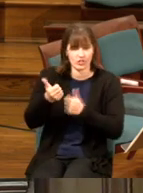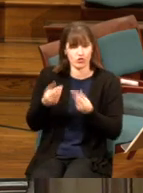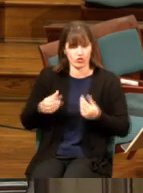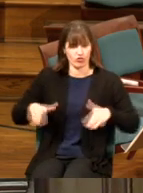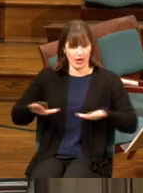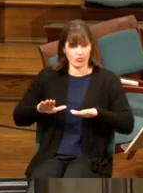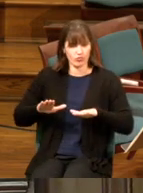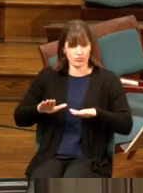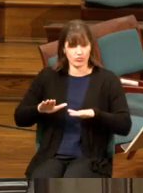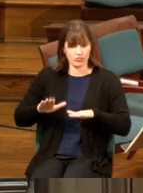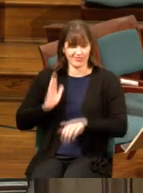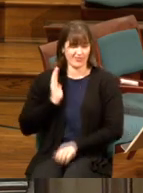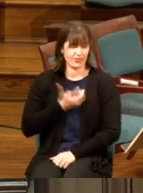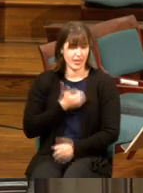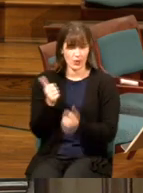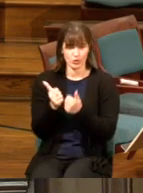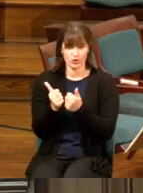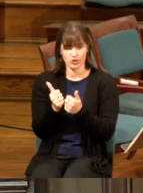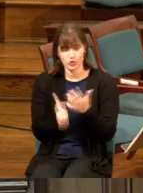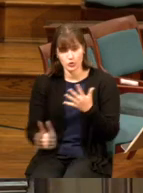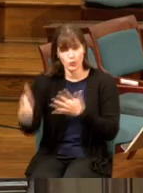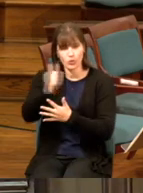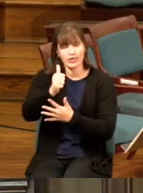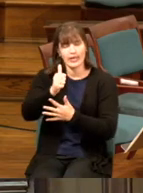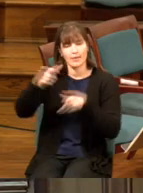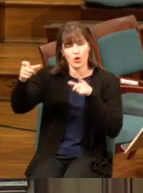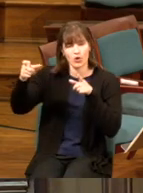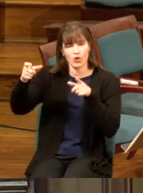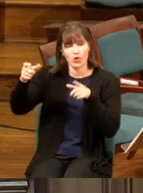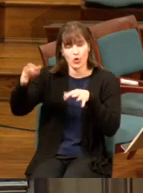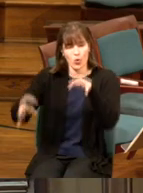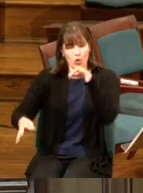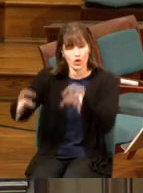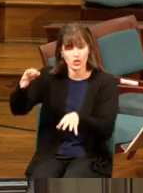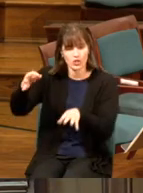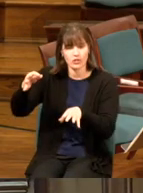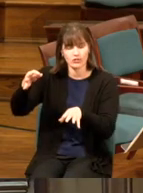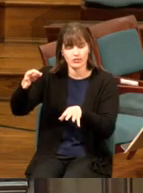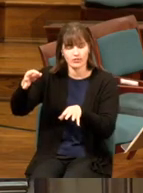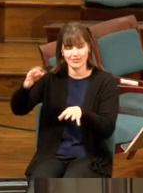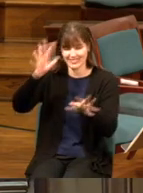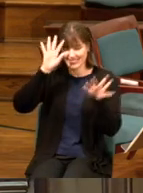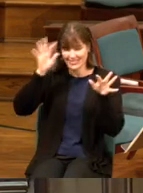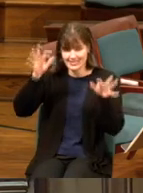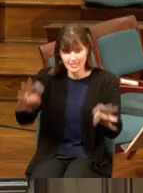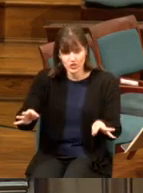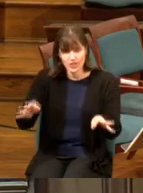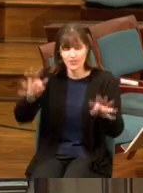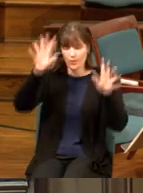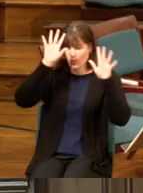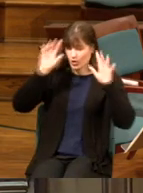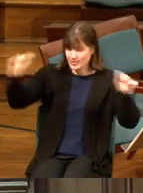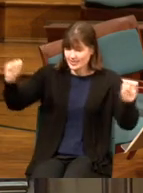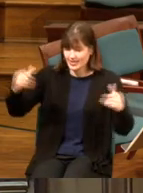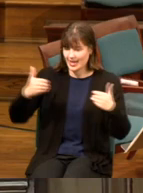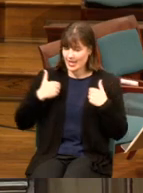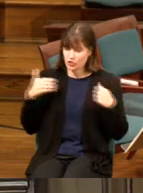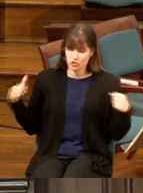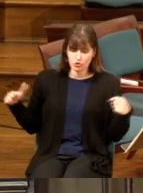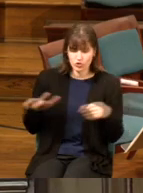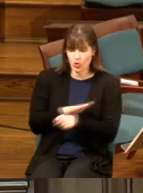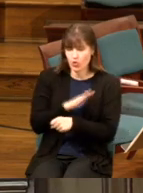The Supreme Court ruling that the president has total immunity for official acts as